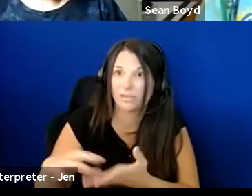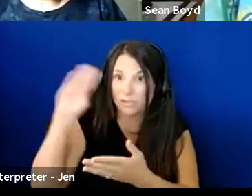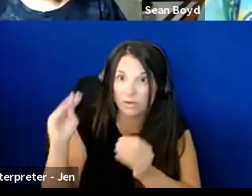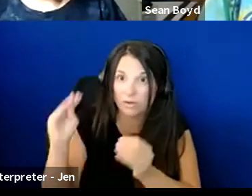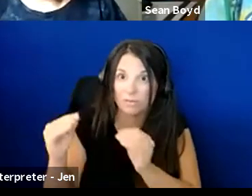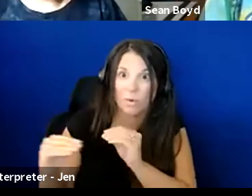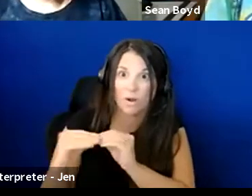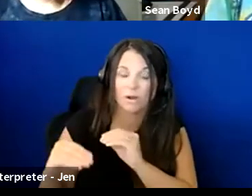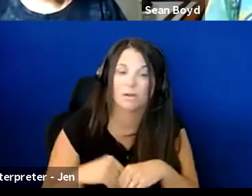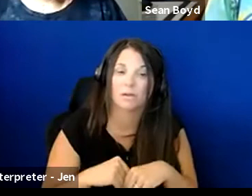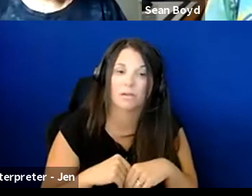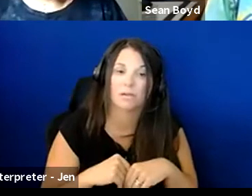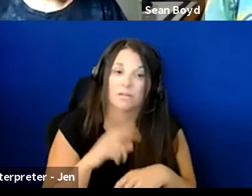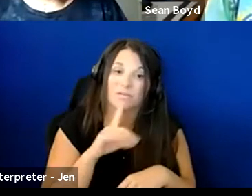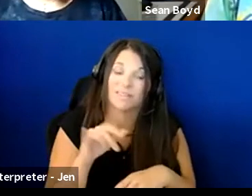instructors for our students as well.